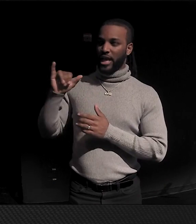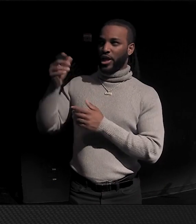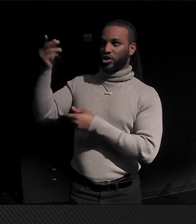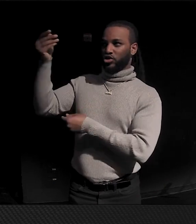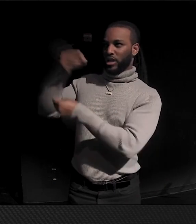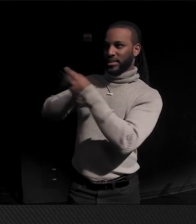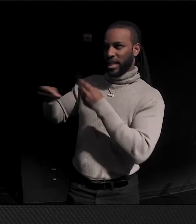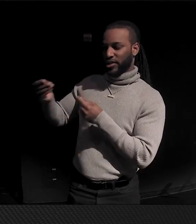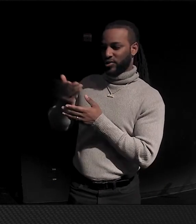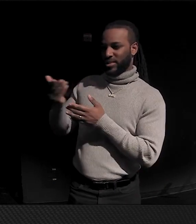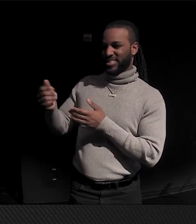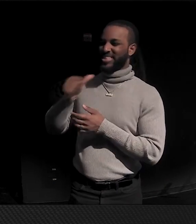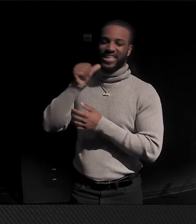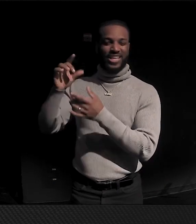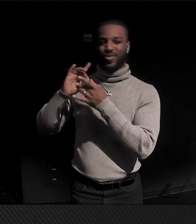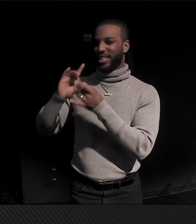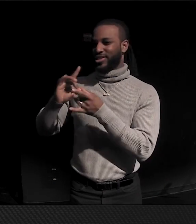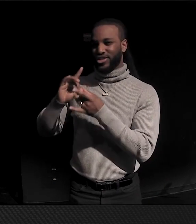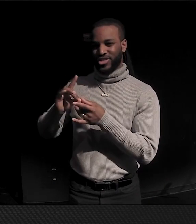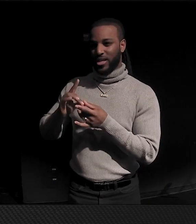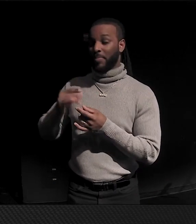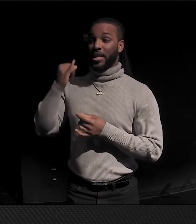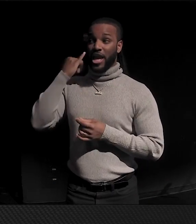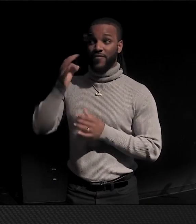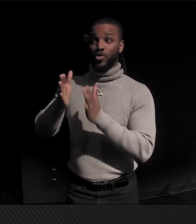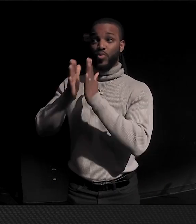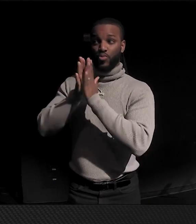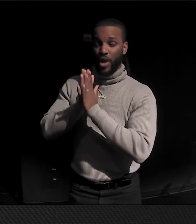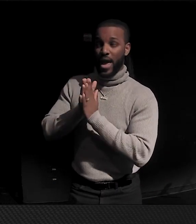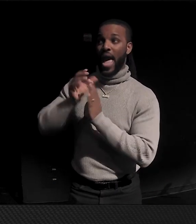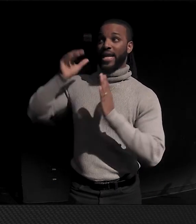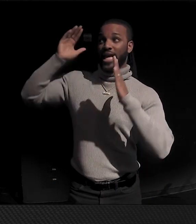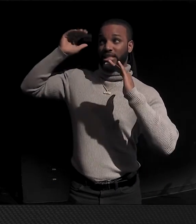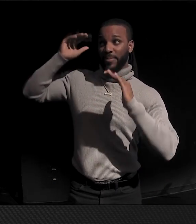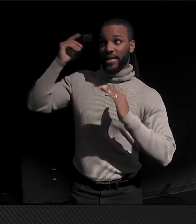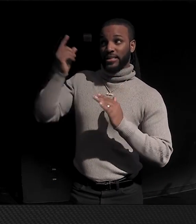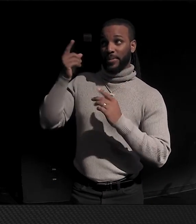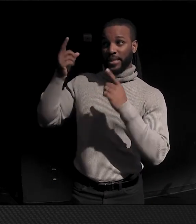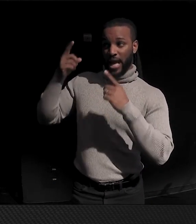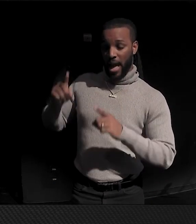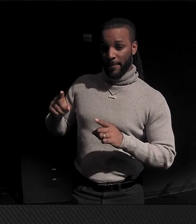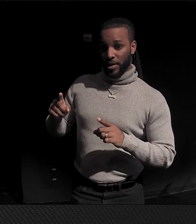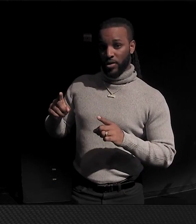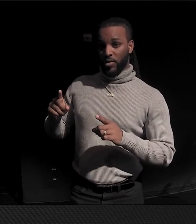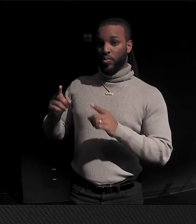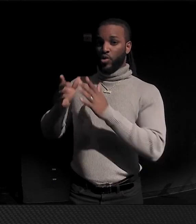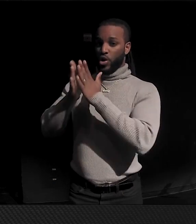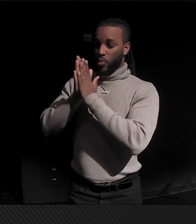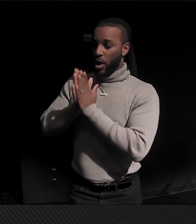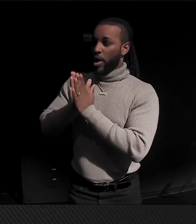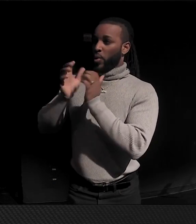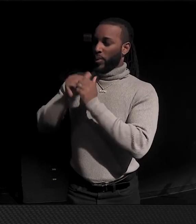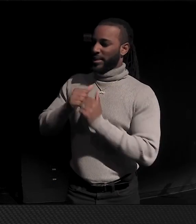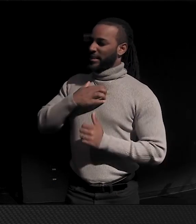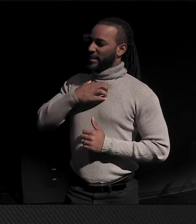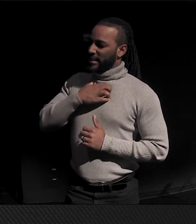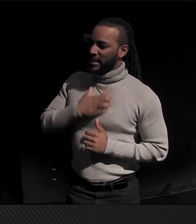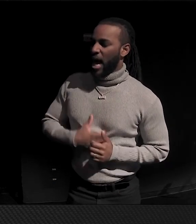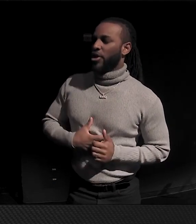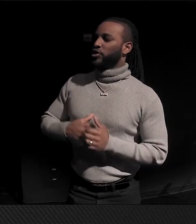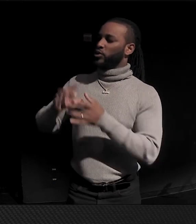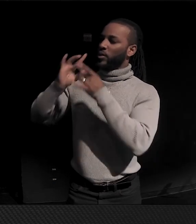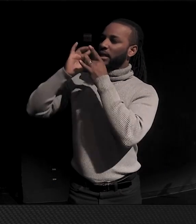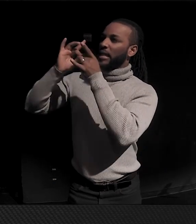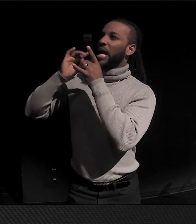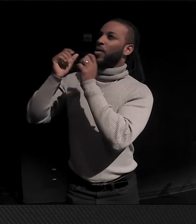not relational and connected. But if we pray with expectancy, we pray with the desire to connect with him first.